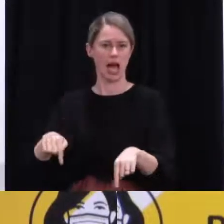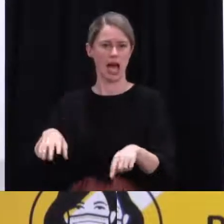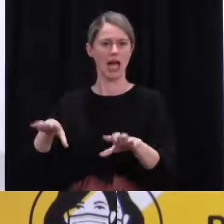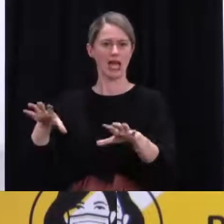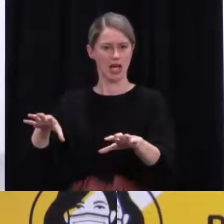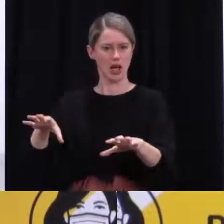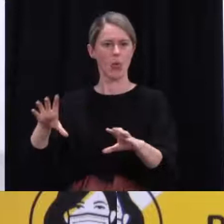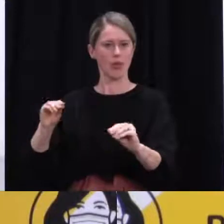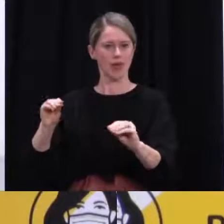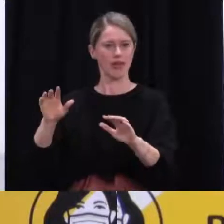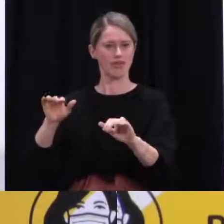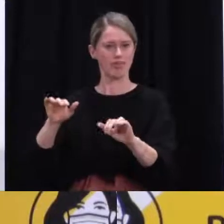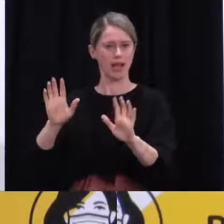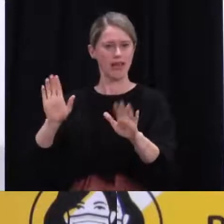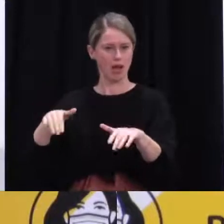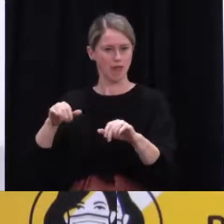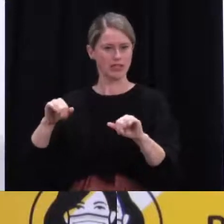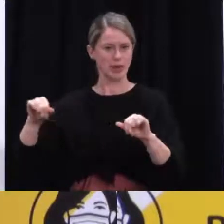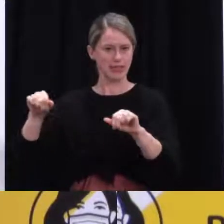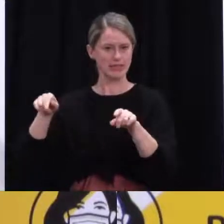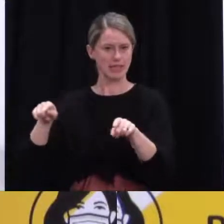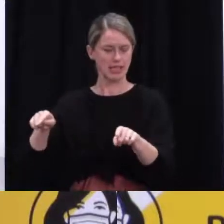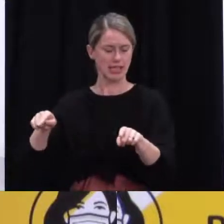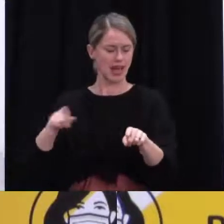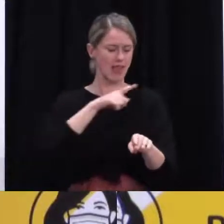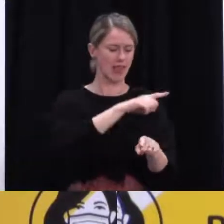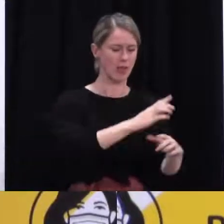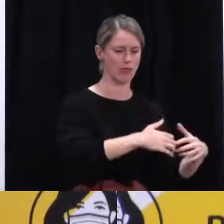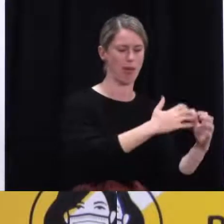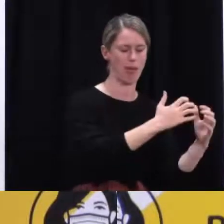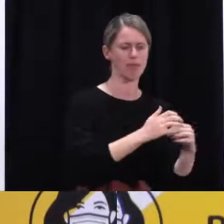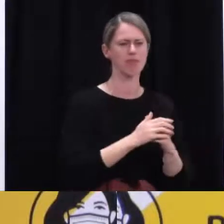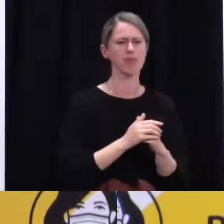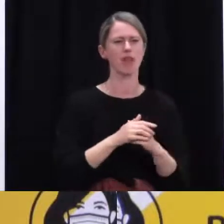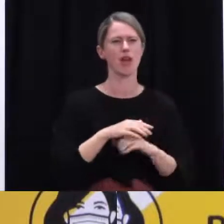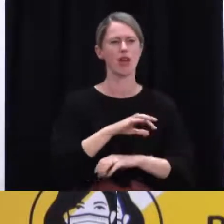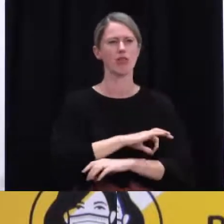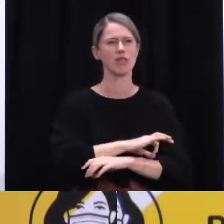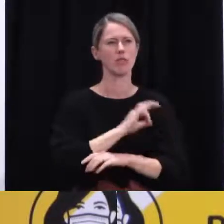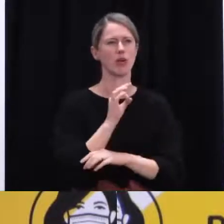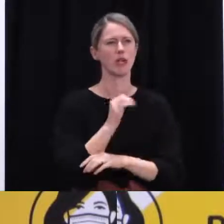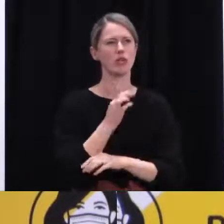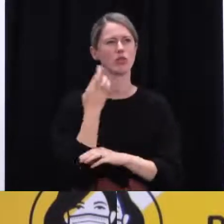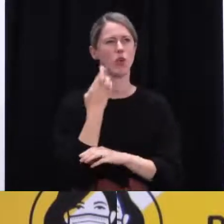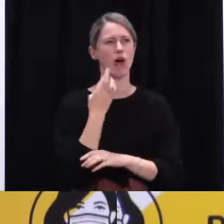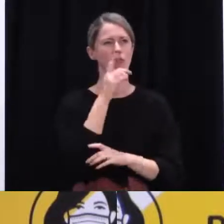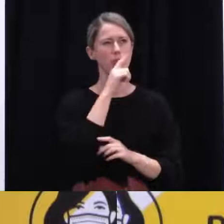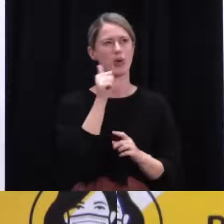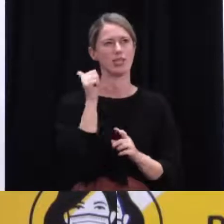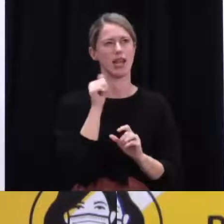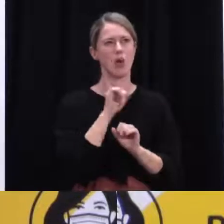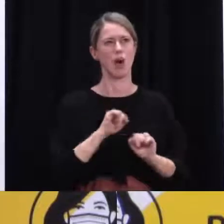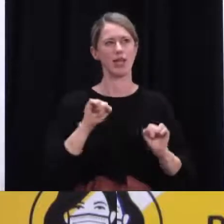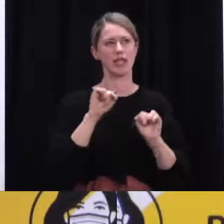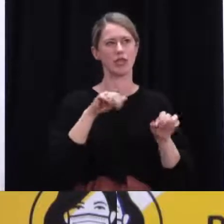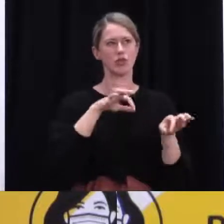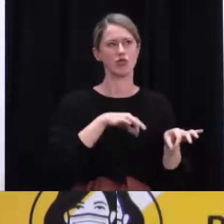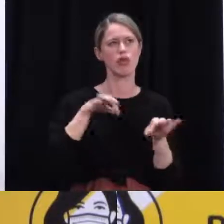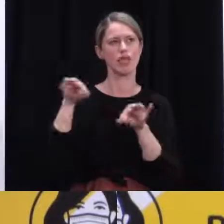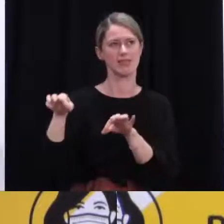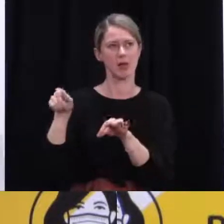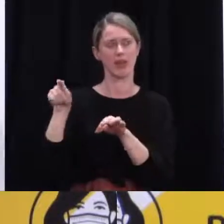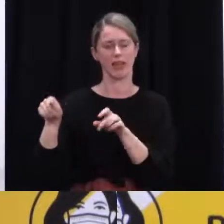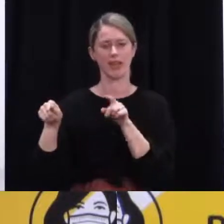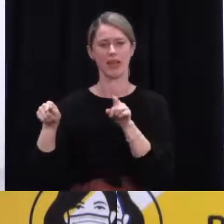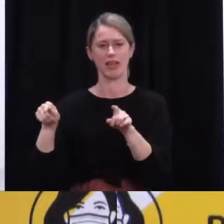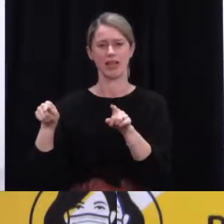left over after that. As of early this morning, I think there were about 12 cases from yesterday that were still awaiting transfer, so we've more